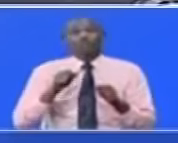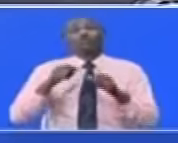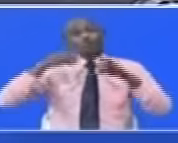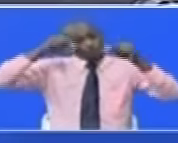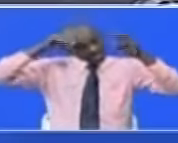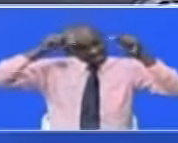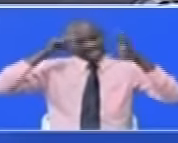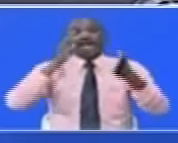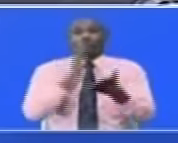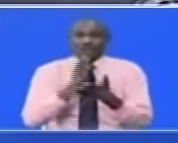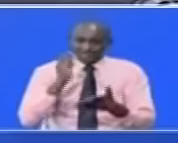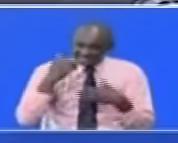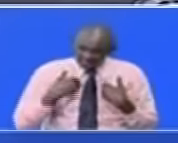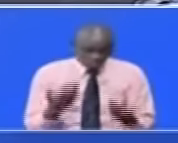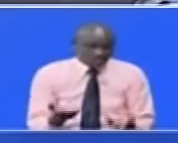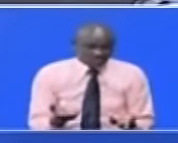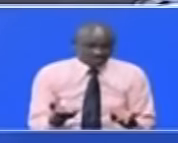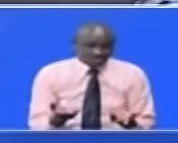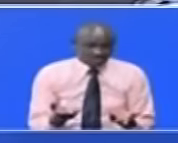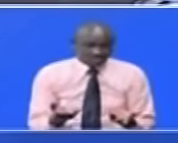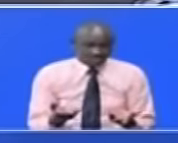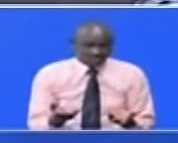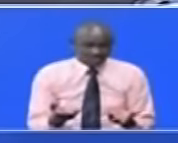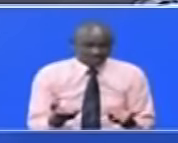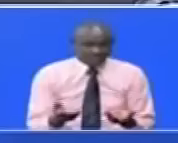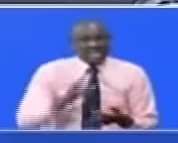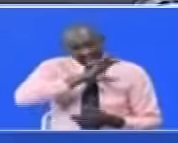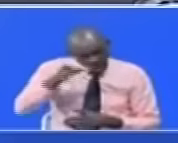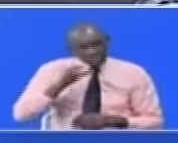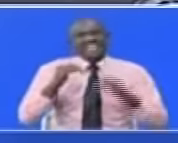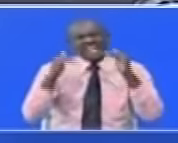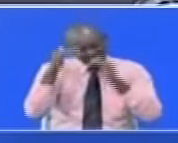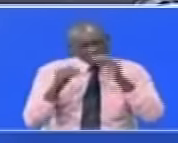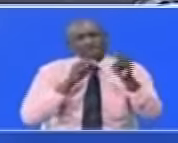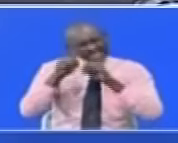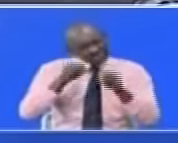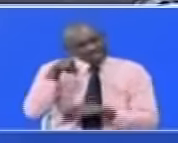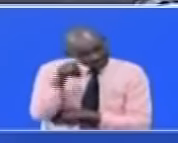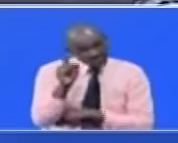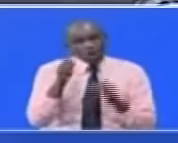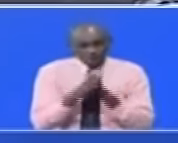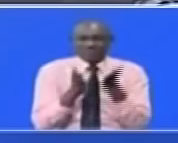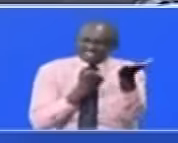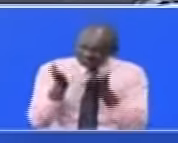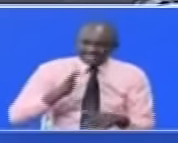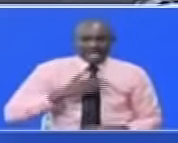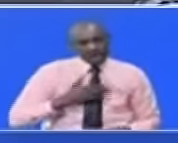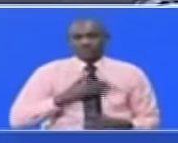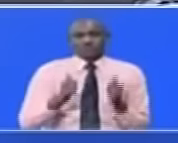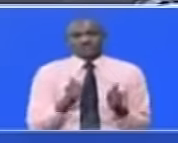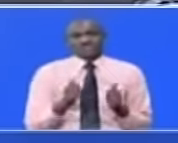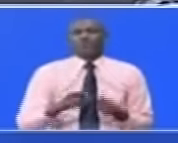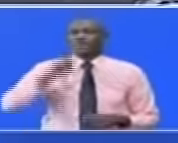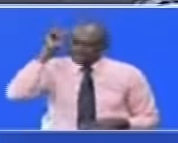team, we now must go to a county level management of the services that we are rendering. We